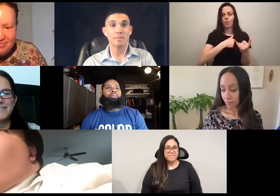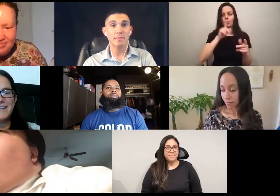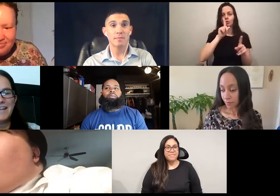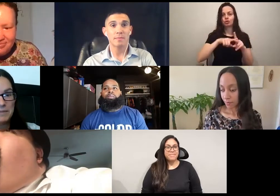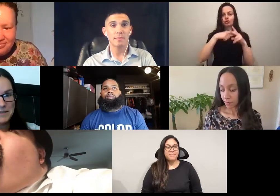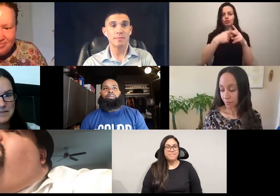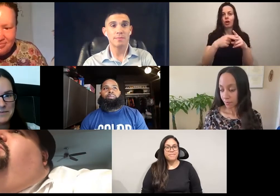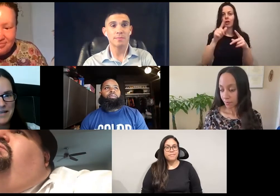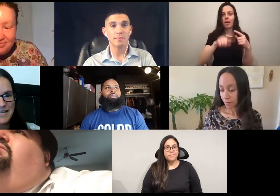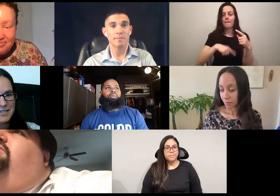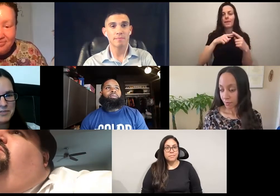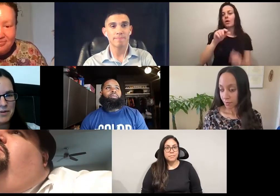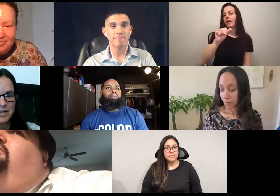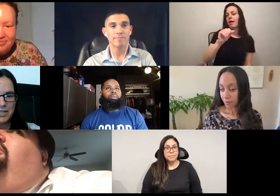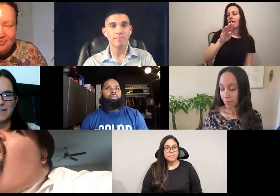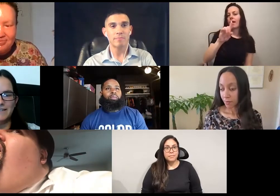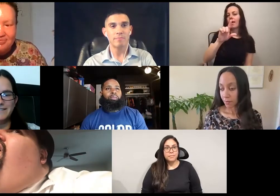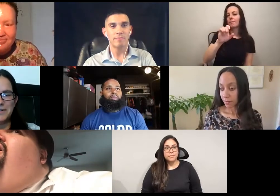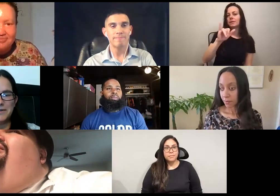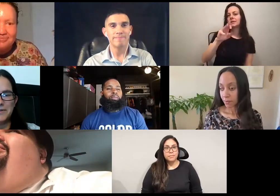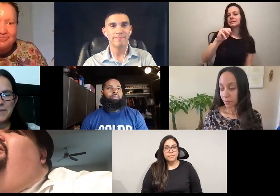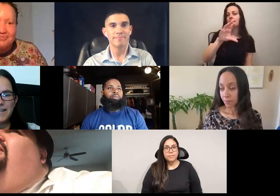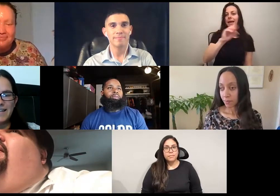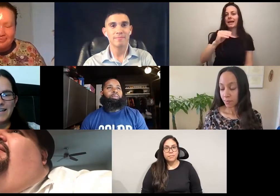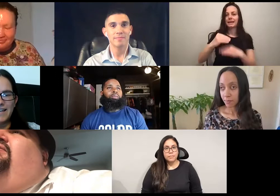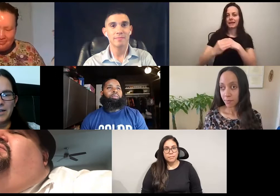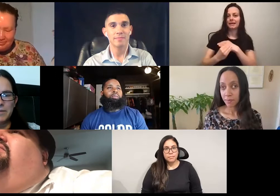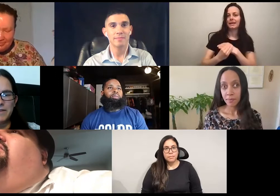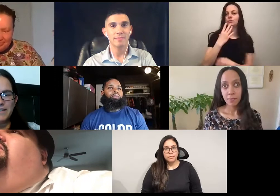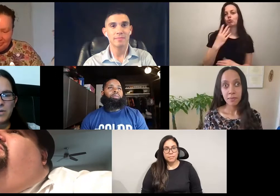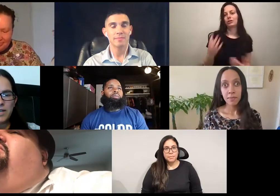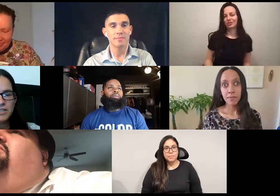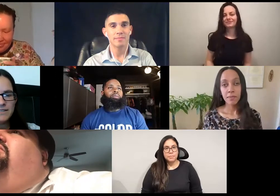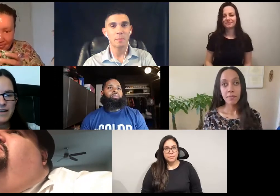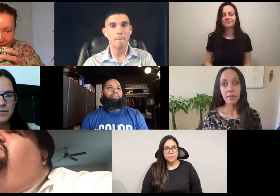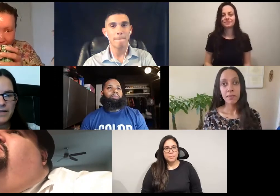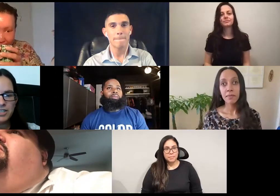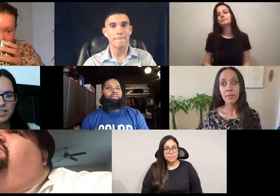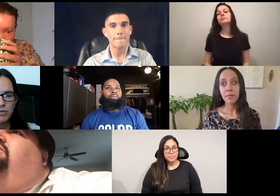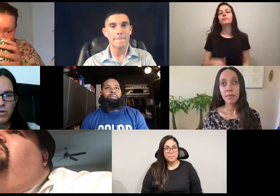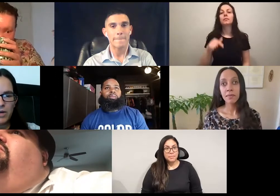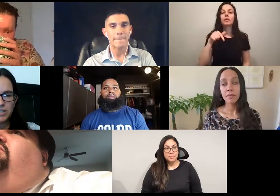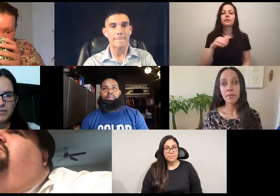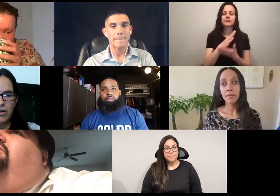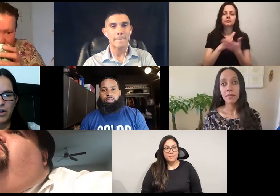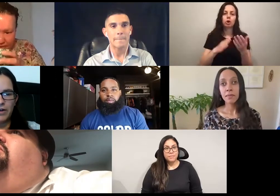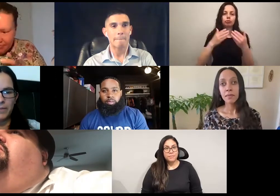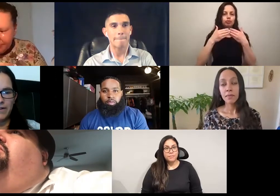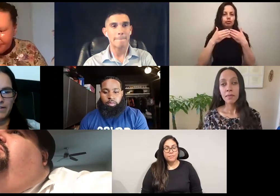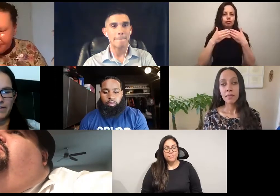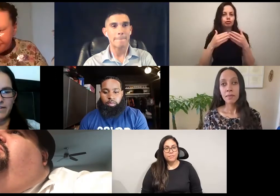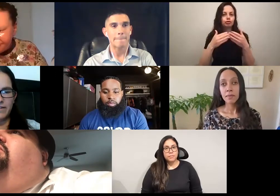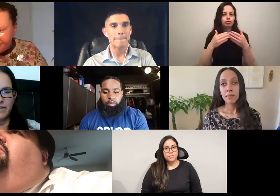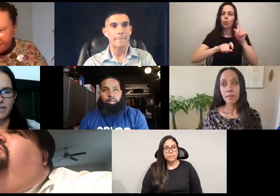about ableism and inspiration. So this question is going to be a general question for all of